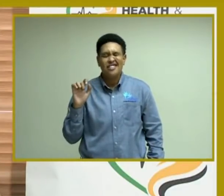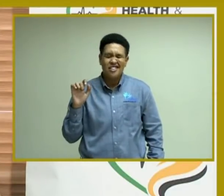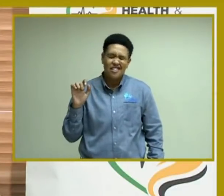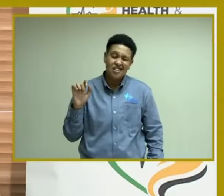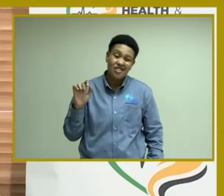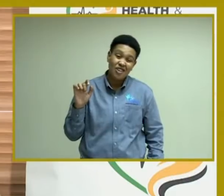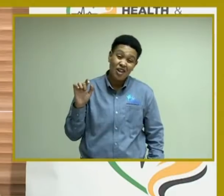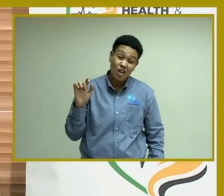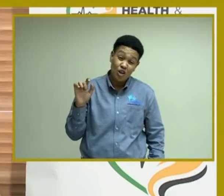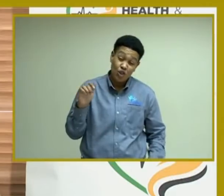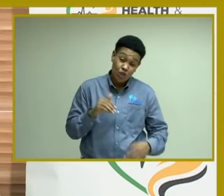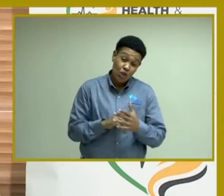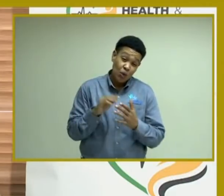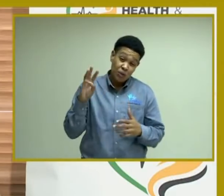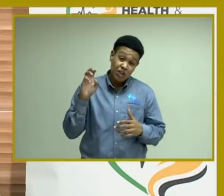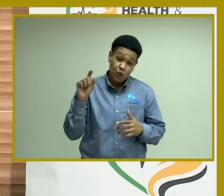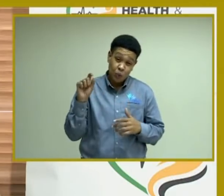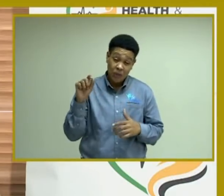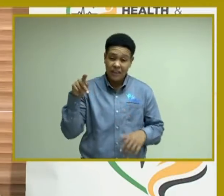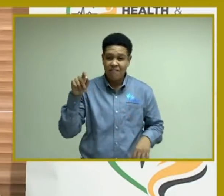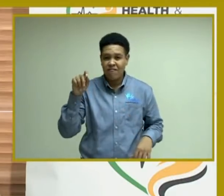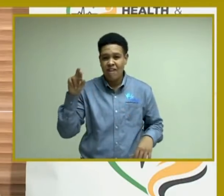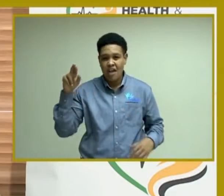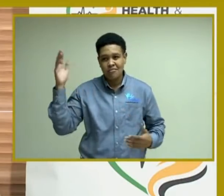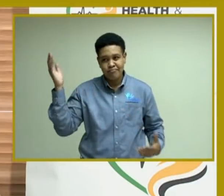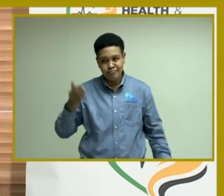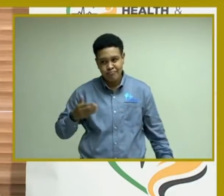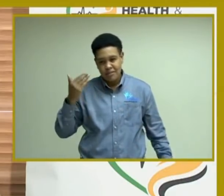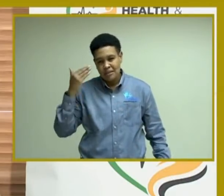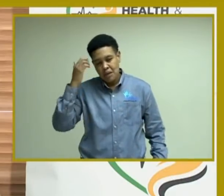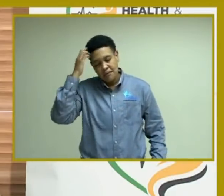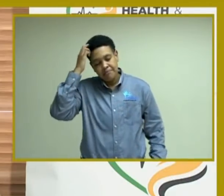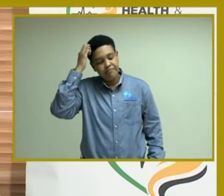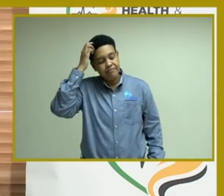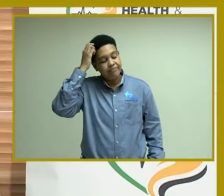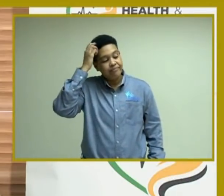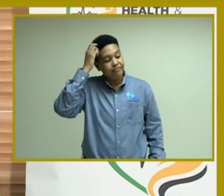100,620, and we expect that